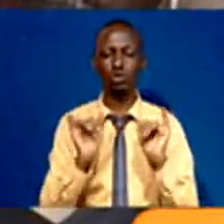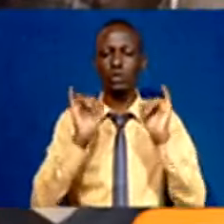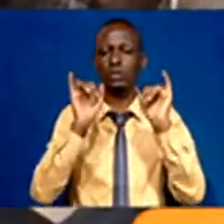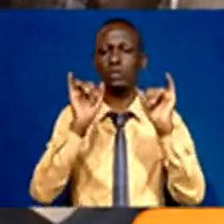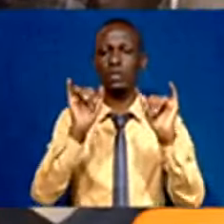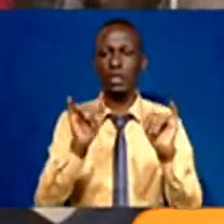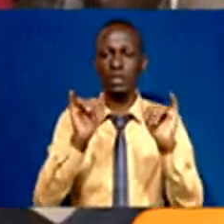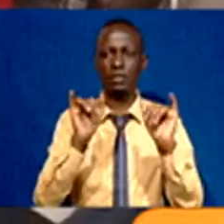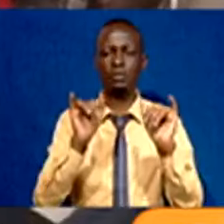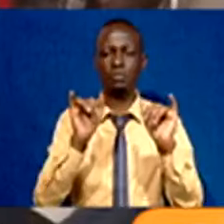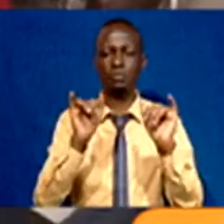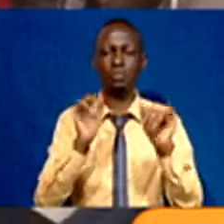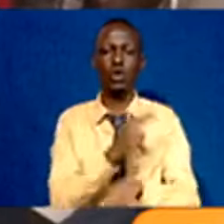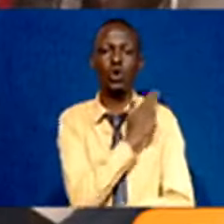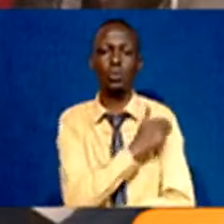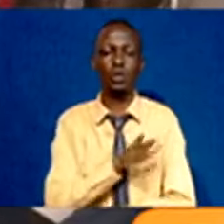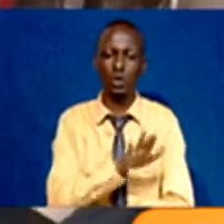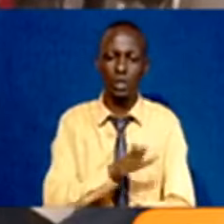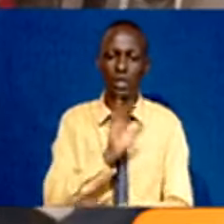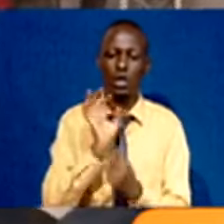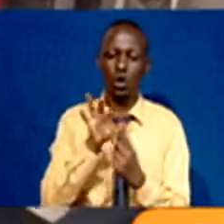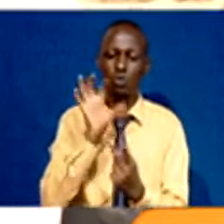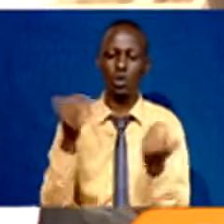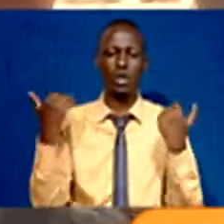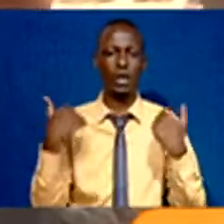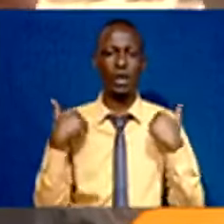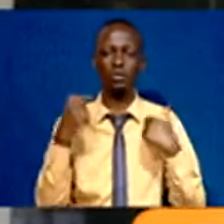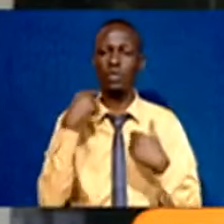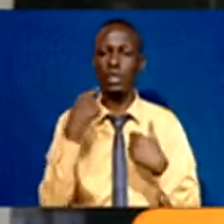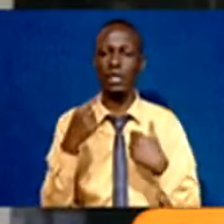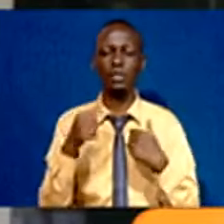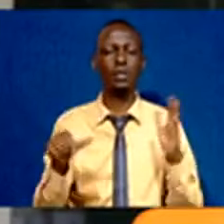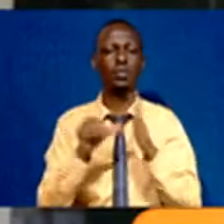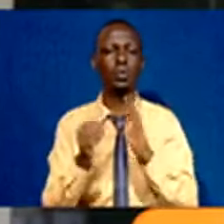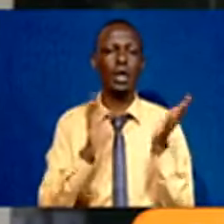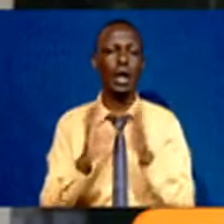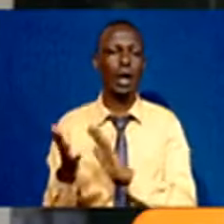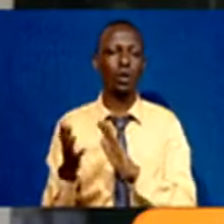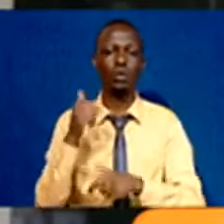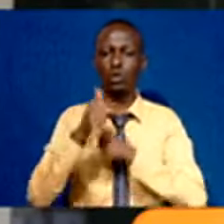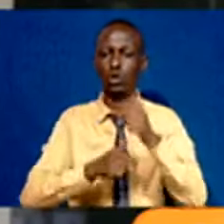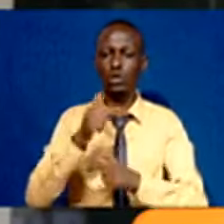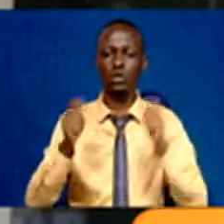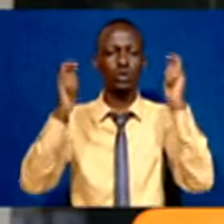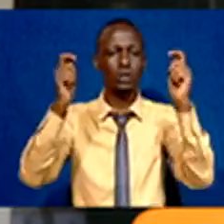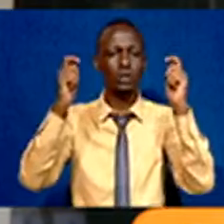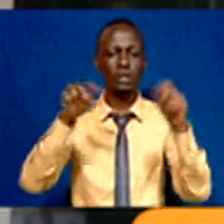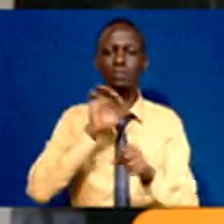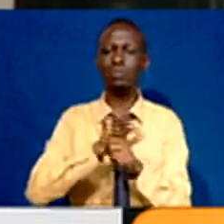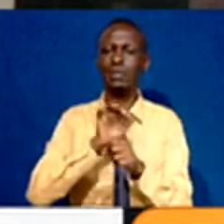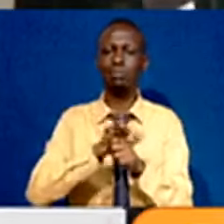to the public hospital. Some shared their tribulations as strike persists. Watu ni wakonjwa kwa wingi